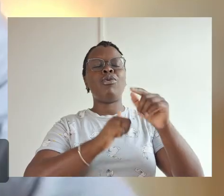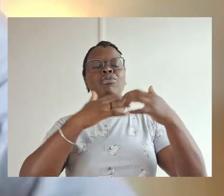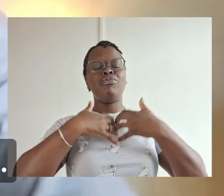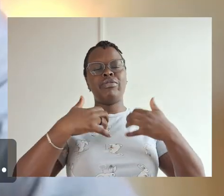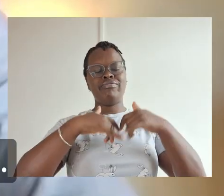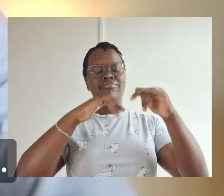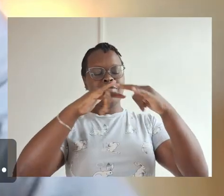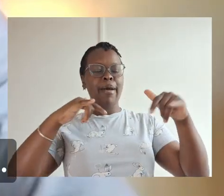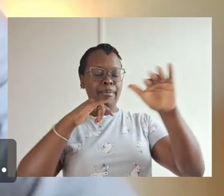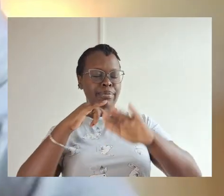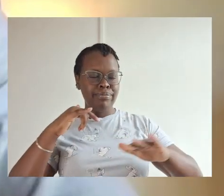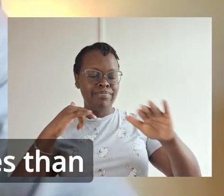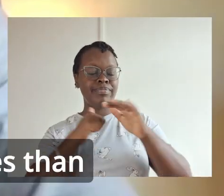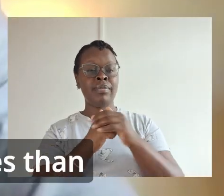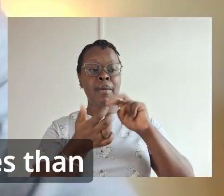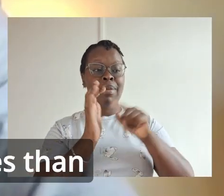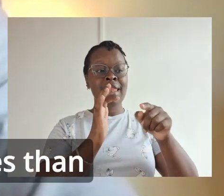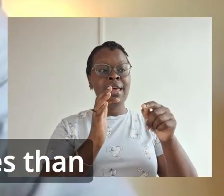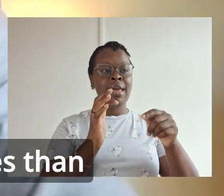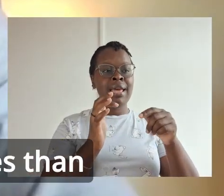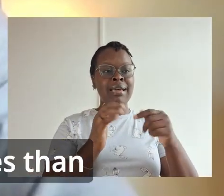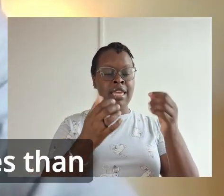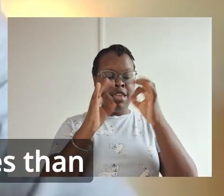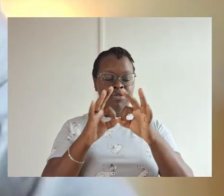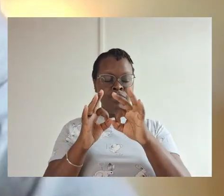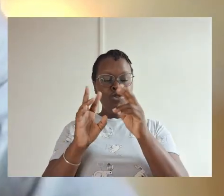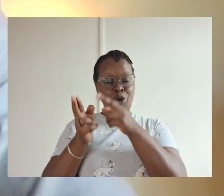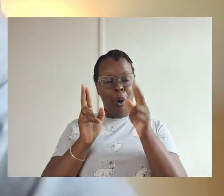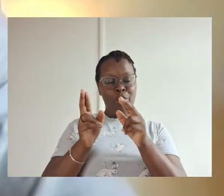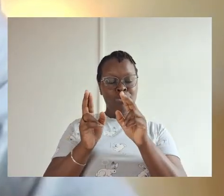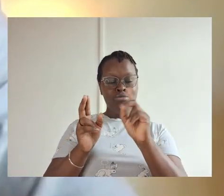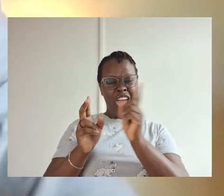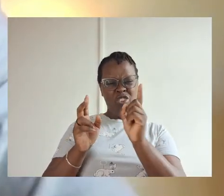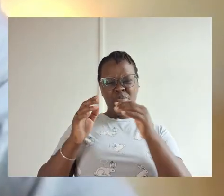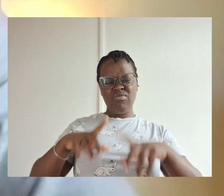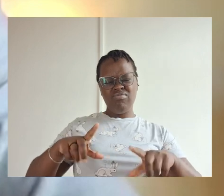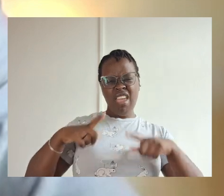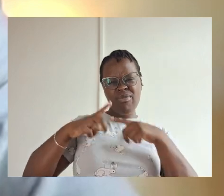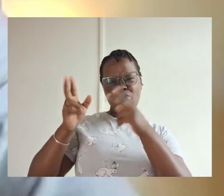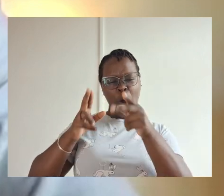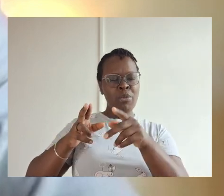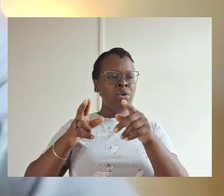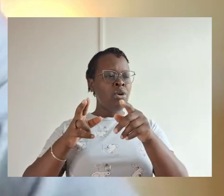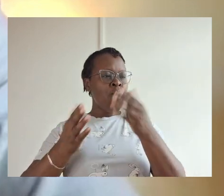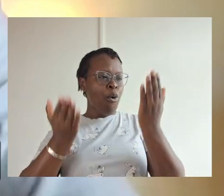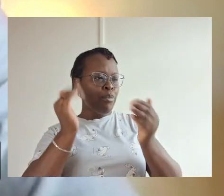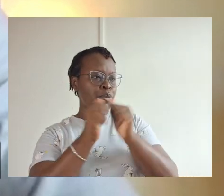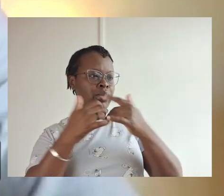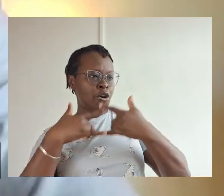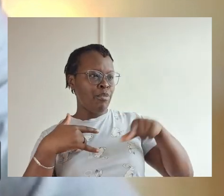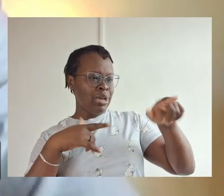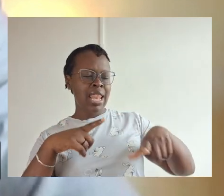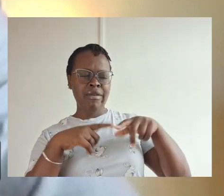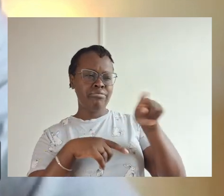you understand, they're in the different contexts. They are facing different challenges than the other person. the other people, especially in terms of mobility. I think Abdullahi should